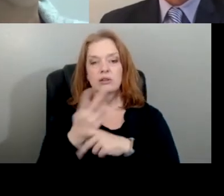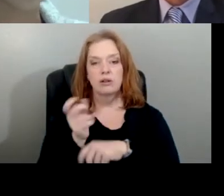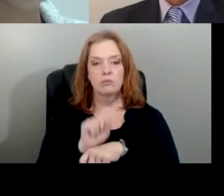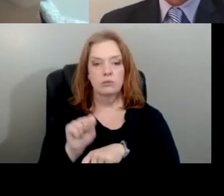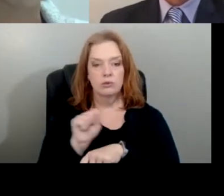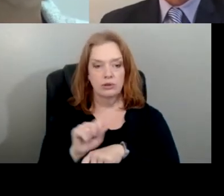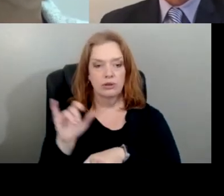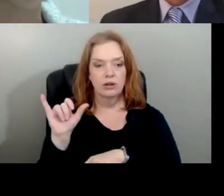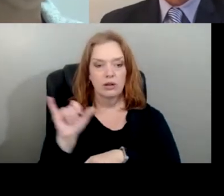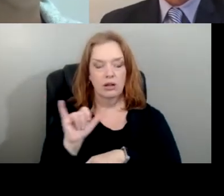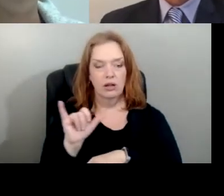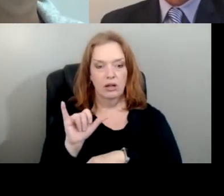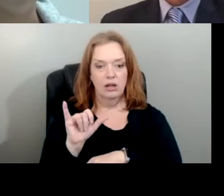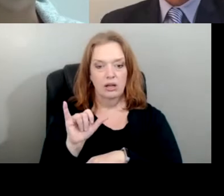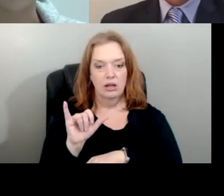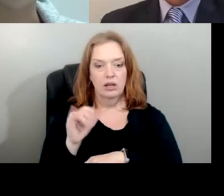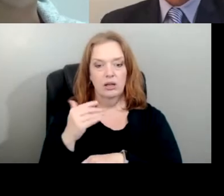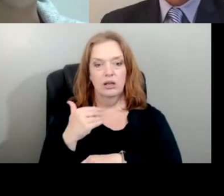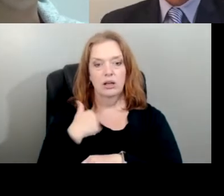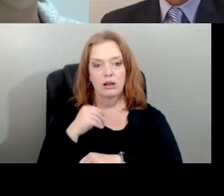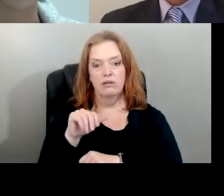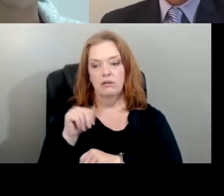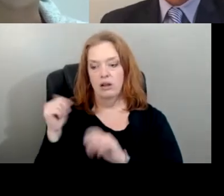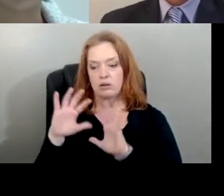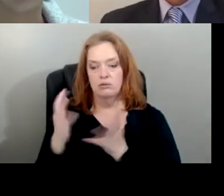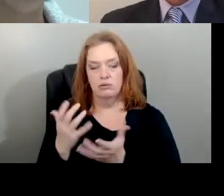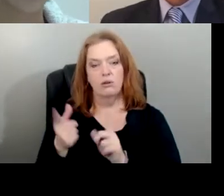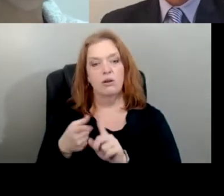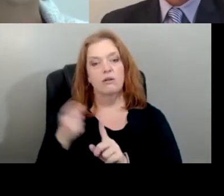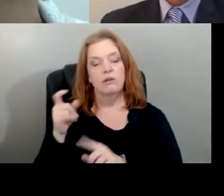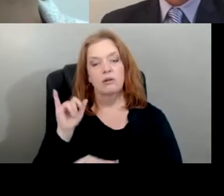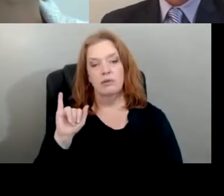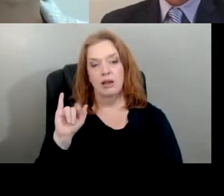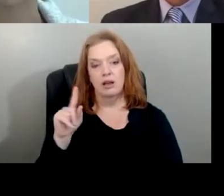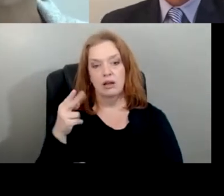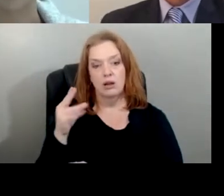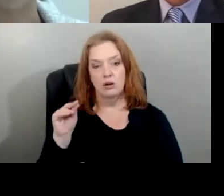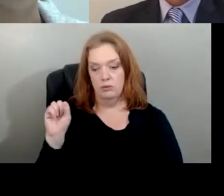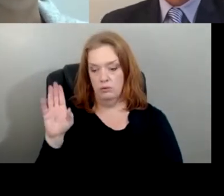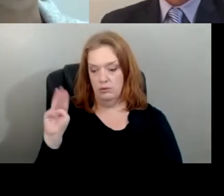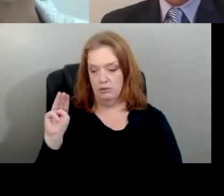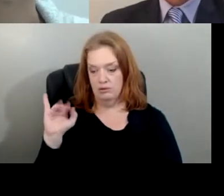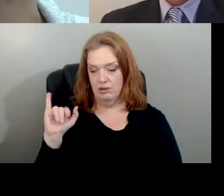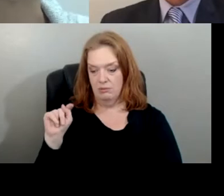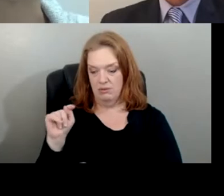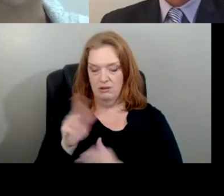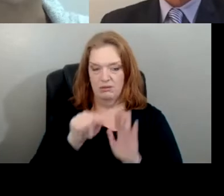Sister Ties come forward with the Idaho Summit on Missing Murdered Indigenous Peoples report that was in